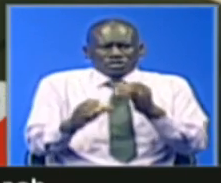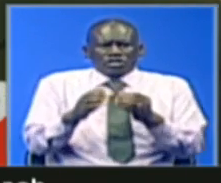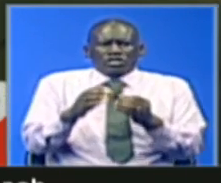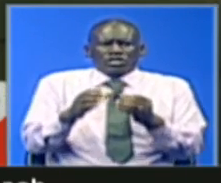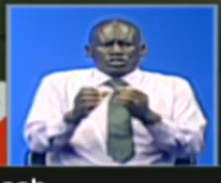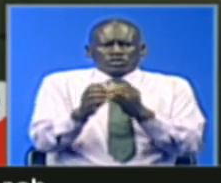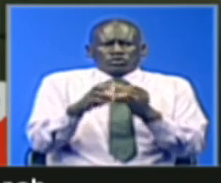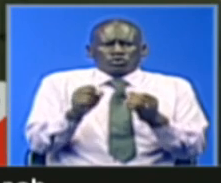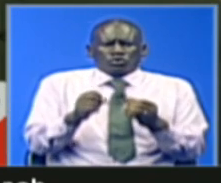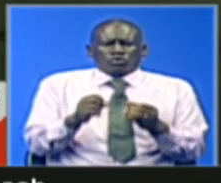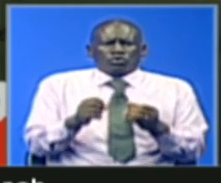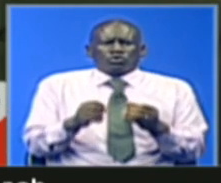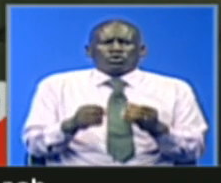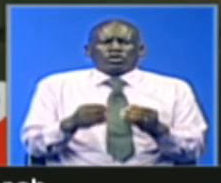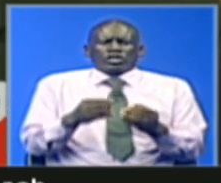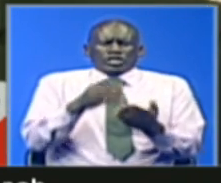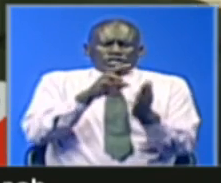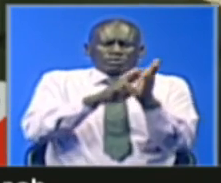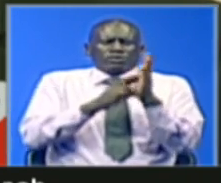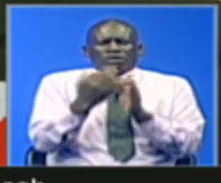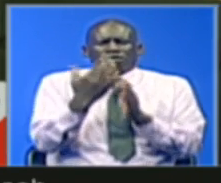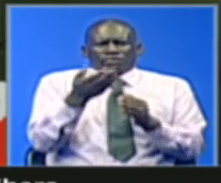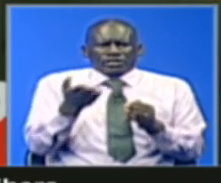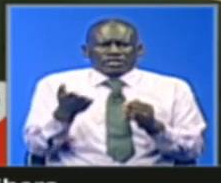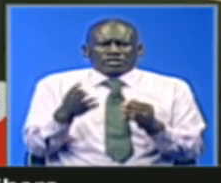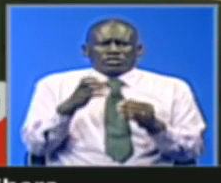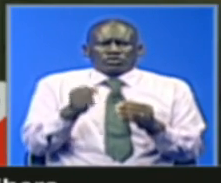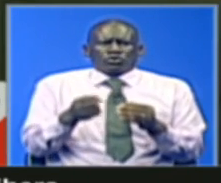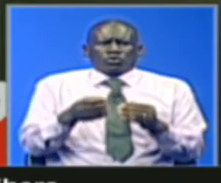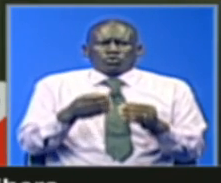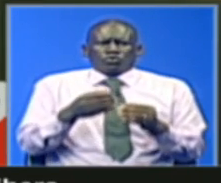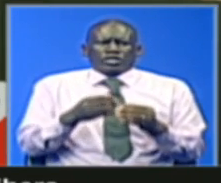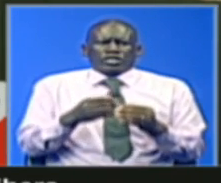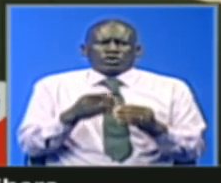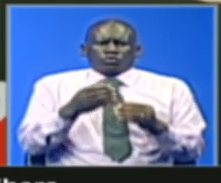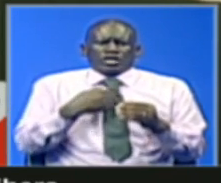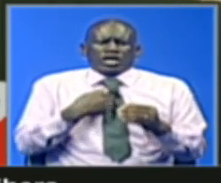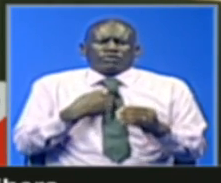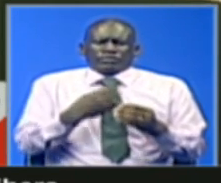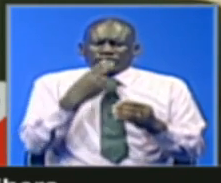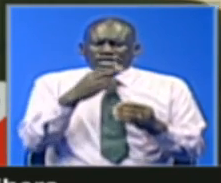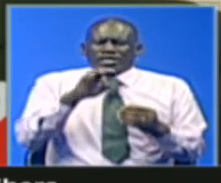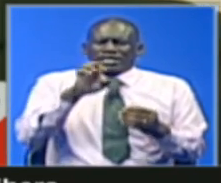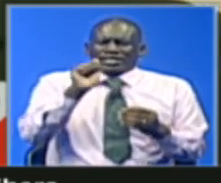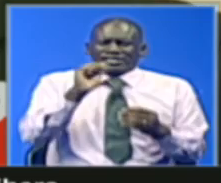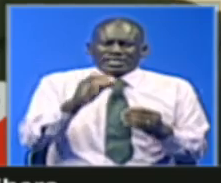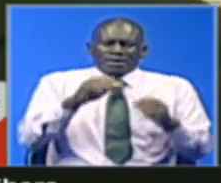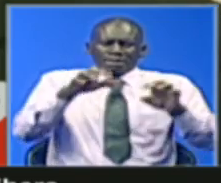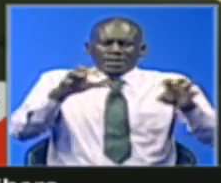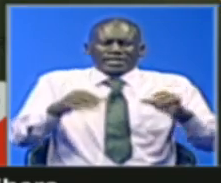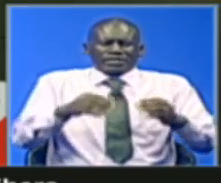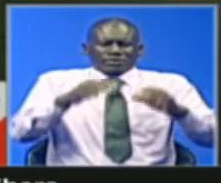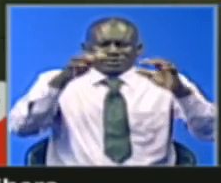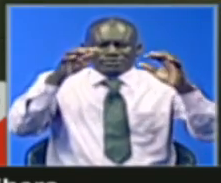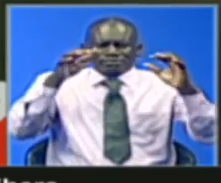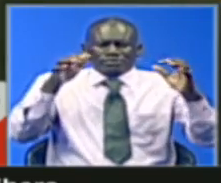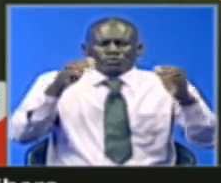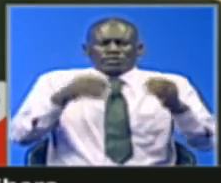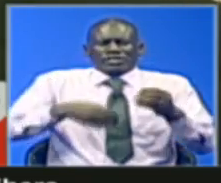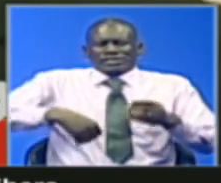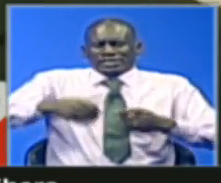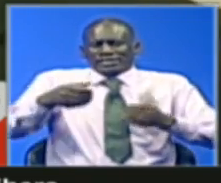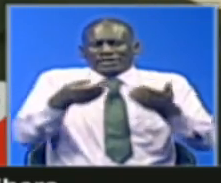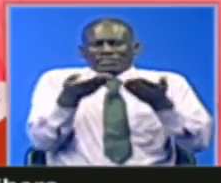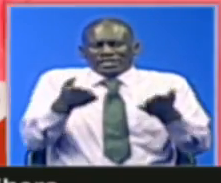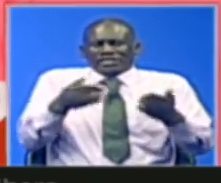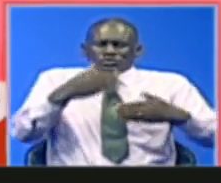export base. It's not looking good. We're losing our grip in our EAC market as the largest exporter. To our